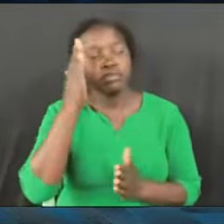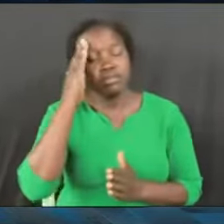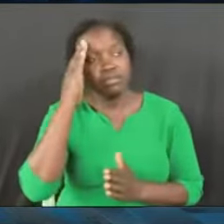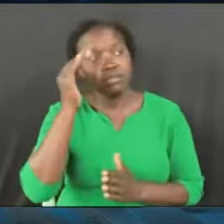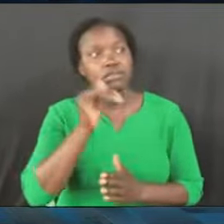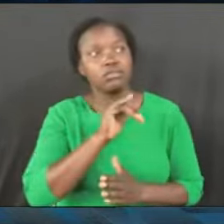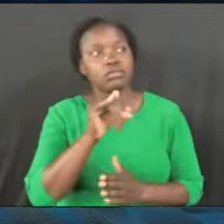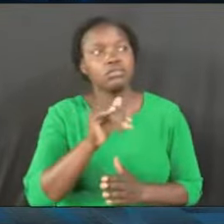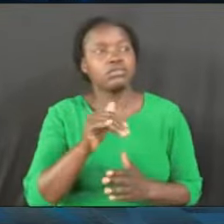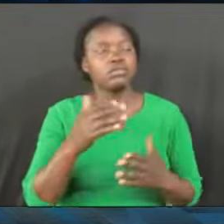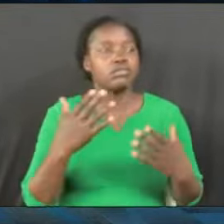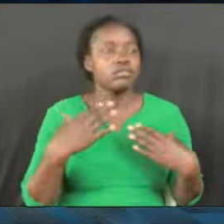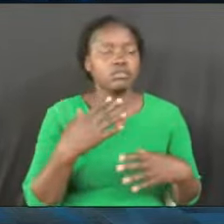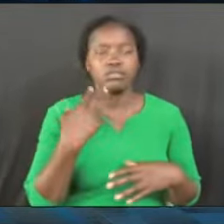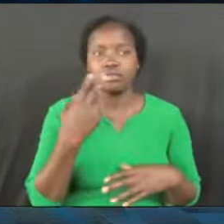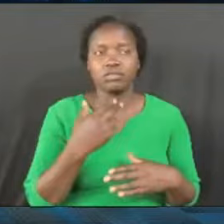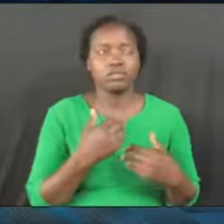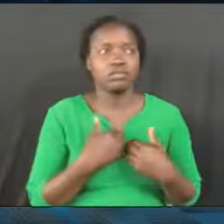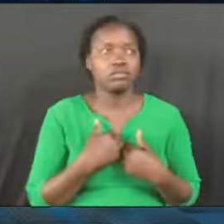people